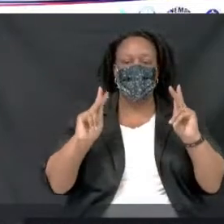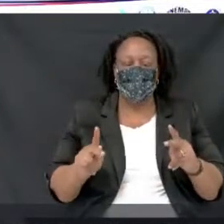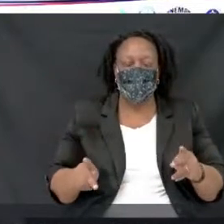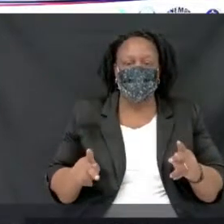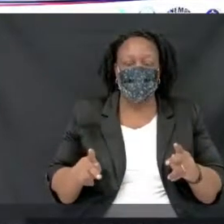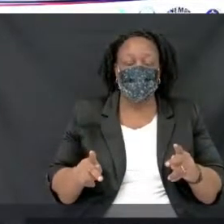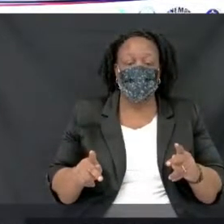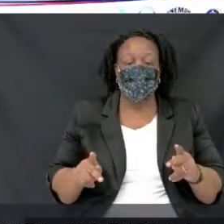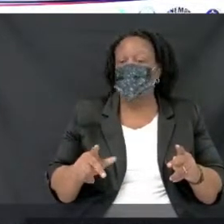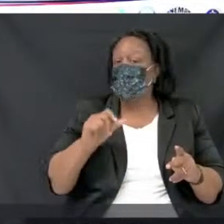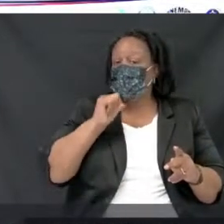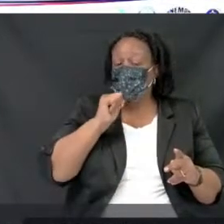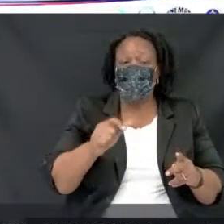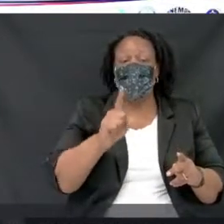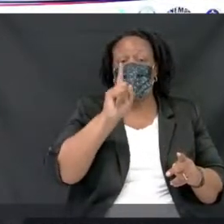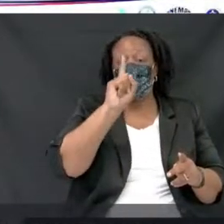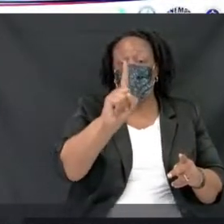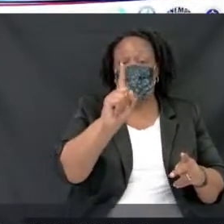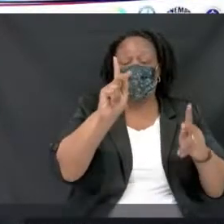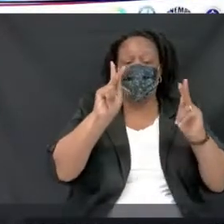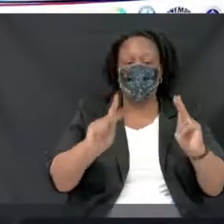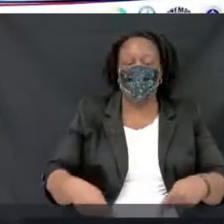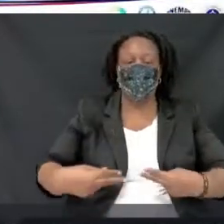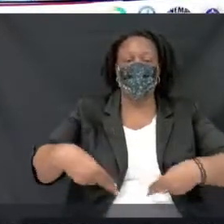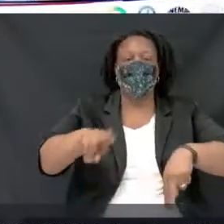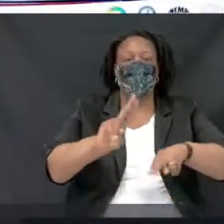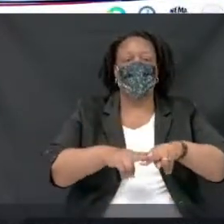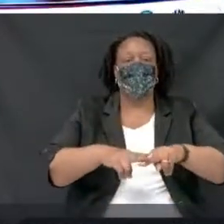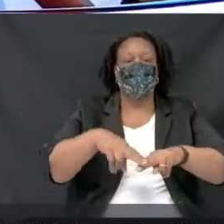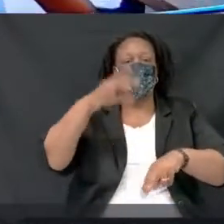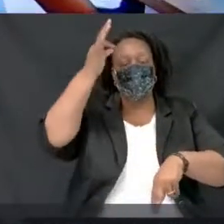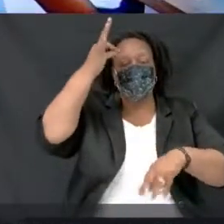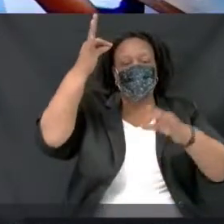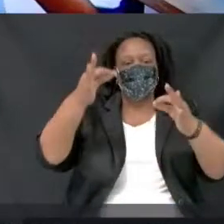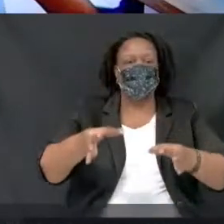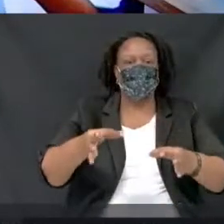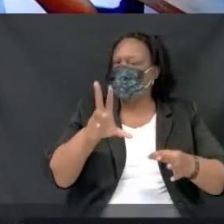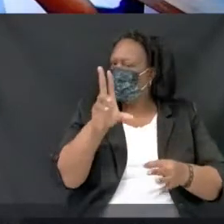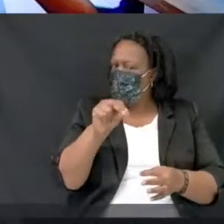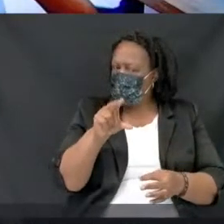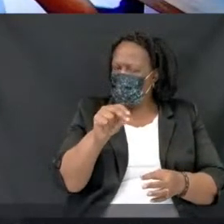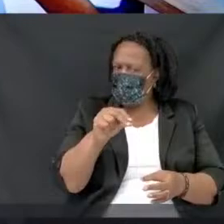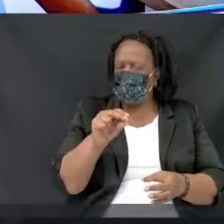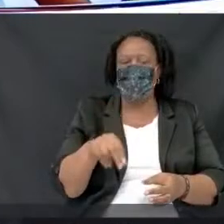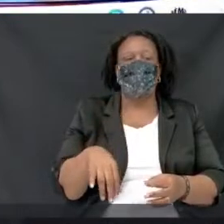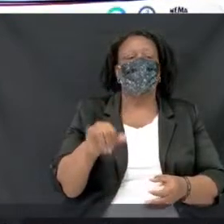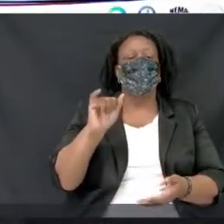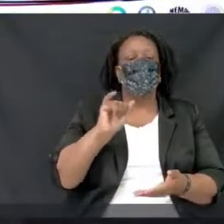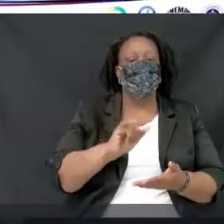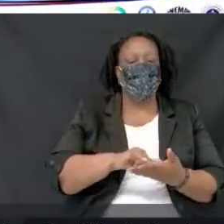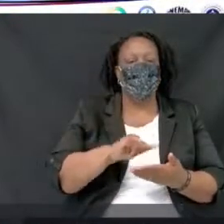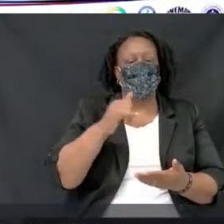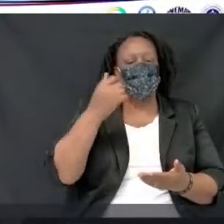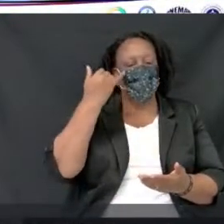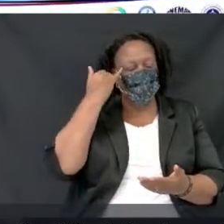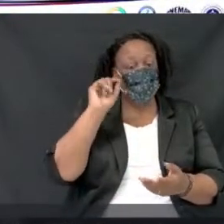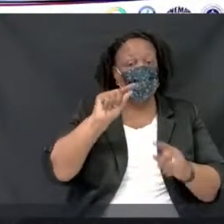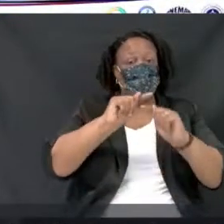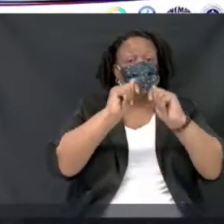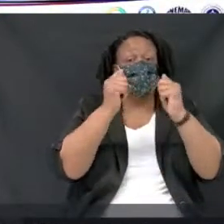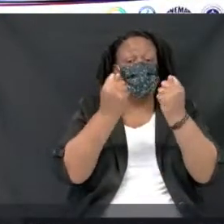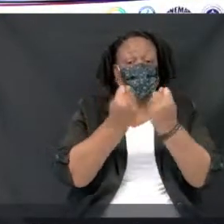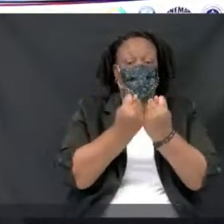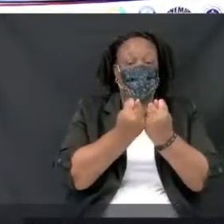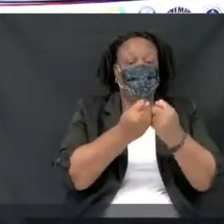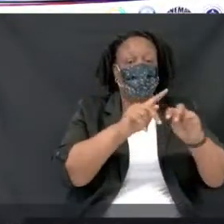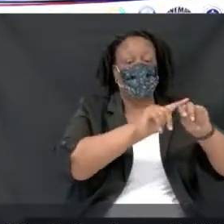collective agreement and understanding by all parties, whether it be sports, carnival, or anybody else,